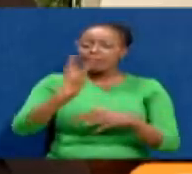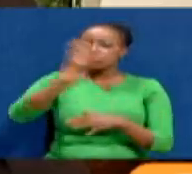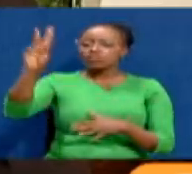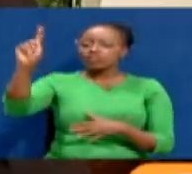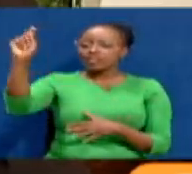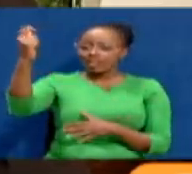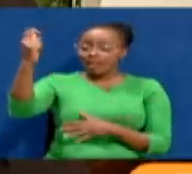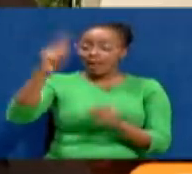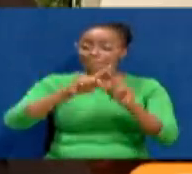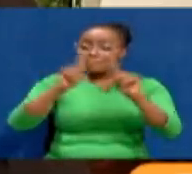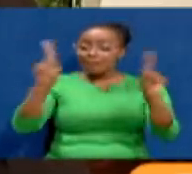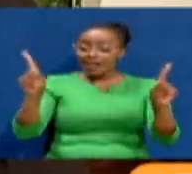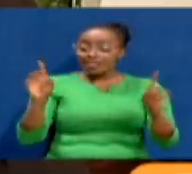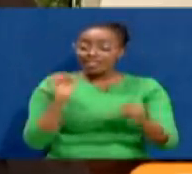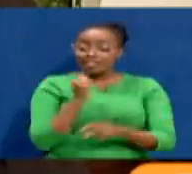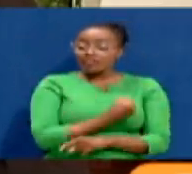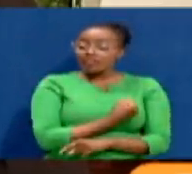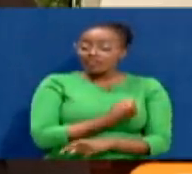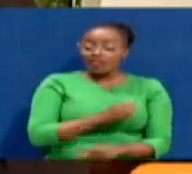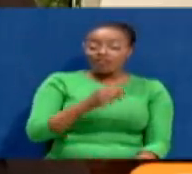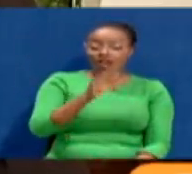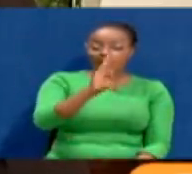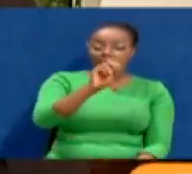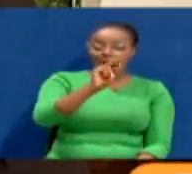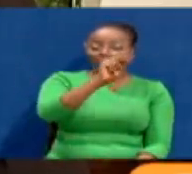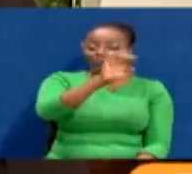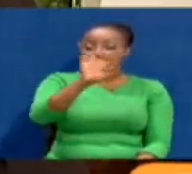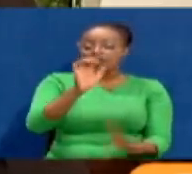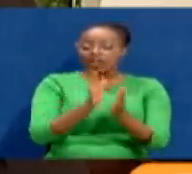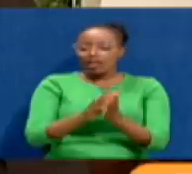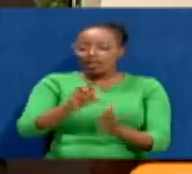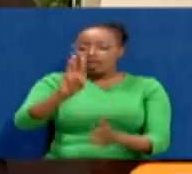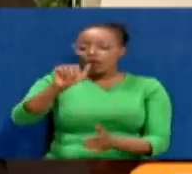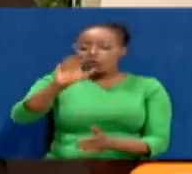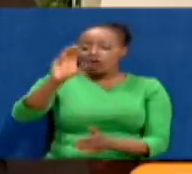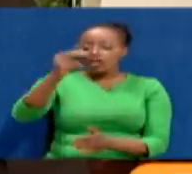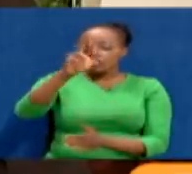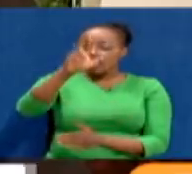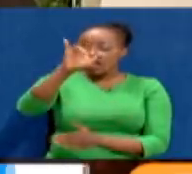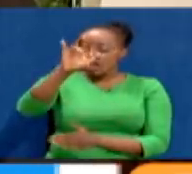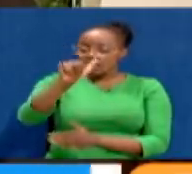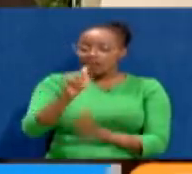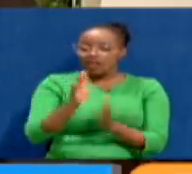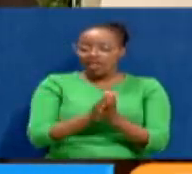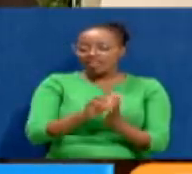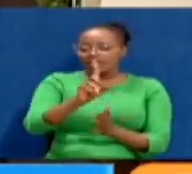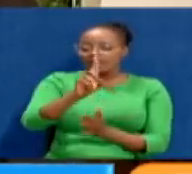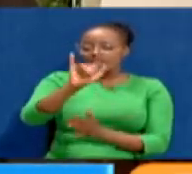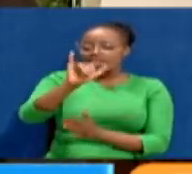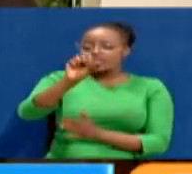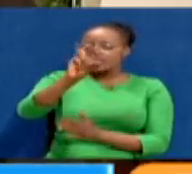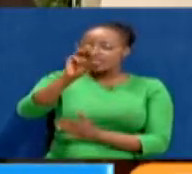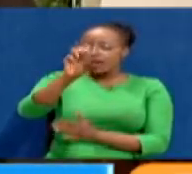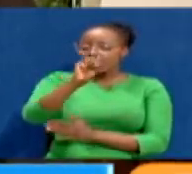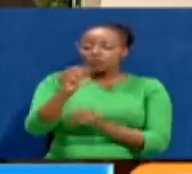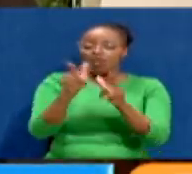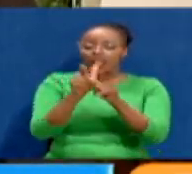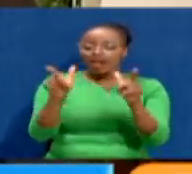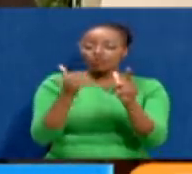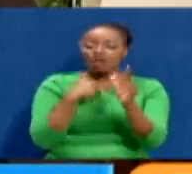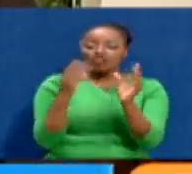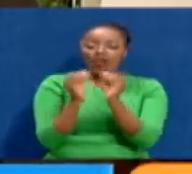Kenya. But Senator Boni Halwale and Honorable Ashiali, Didmas Baraza and the others would not be allowed to hold